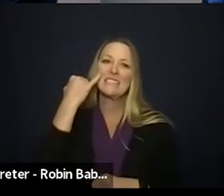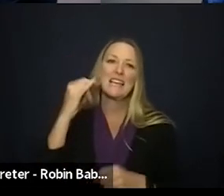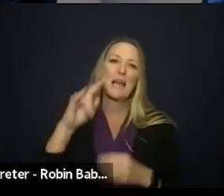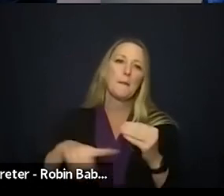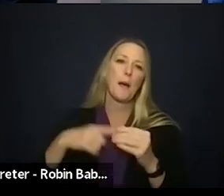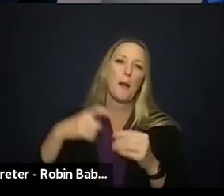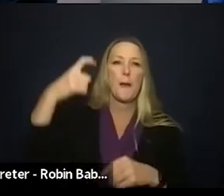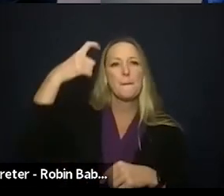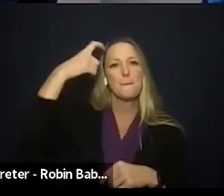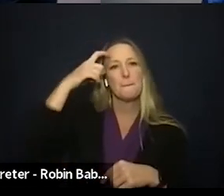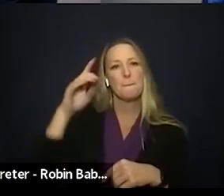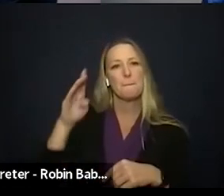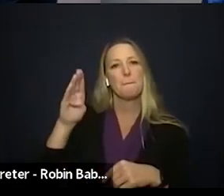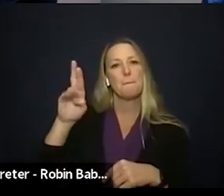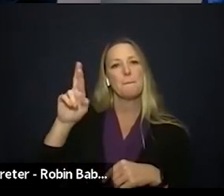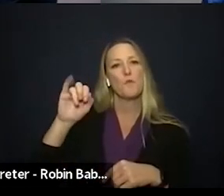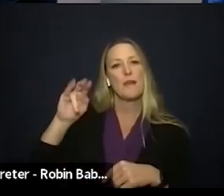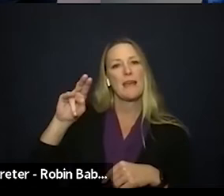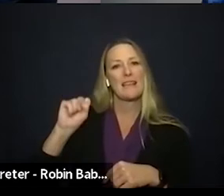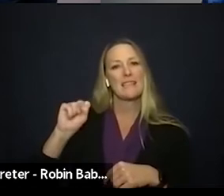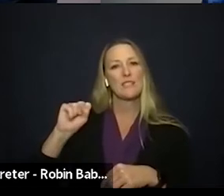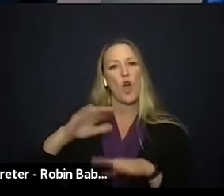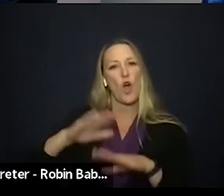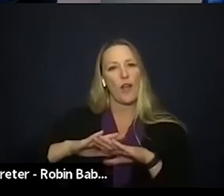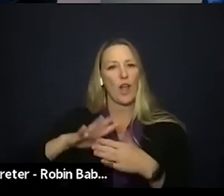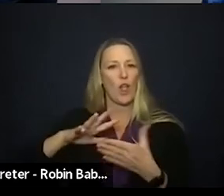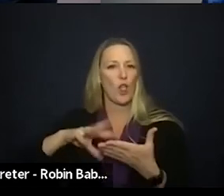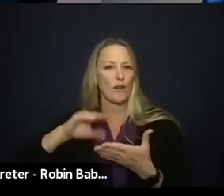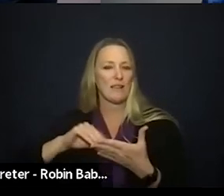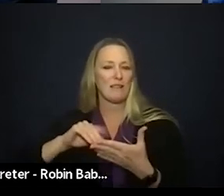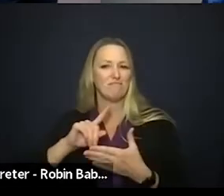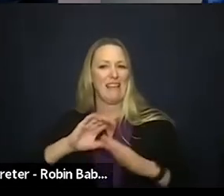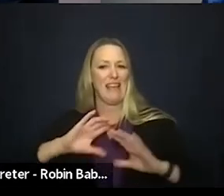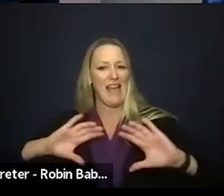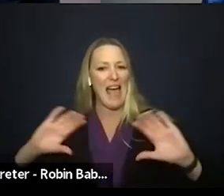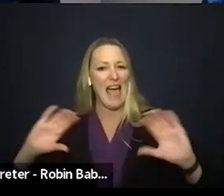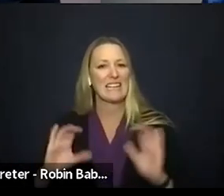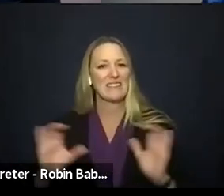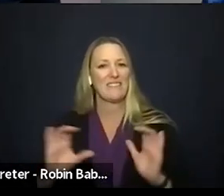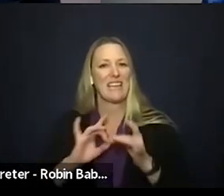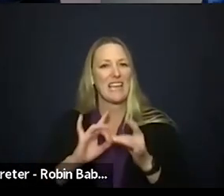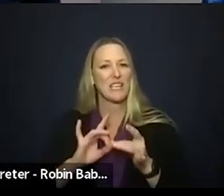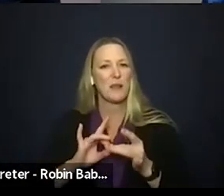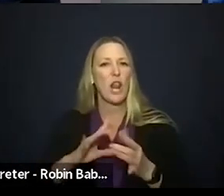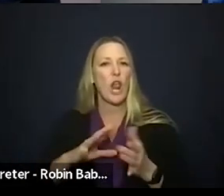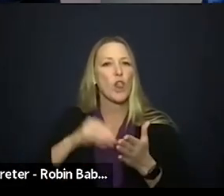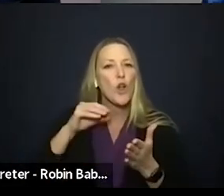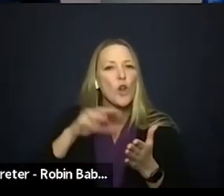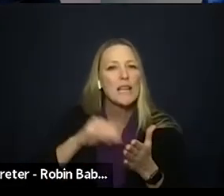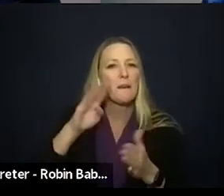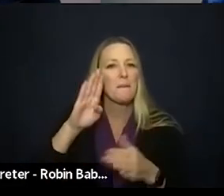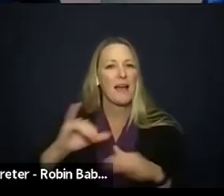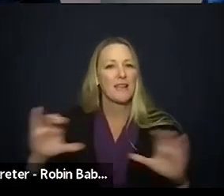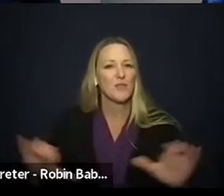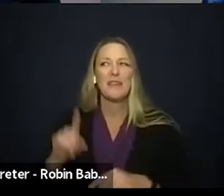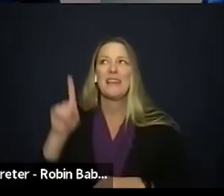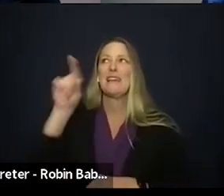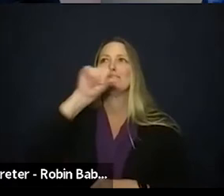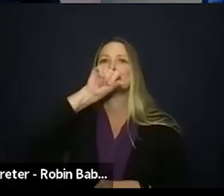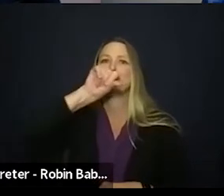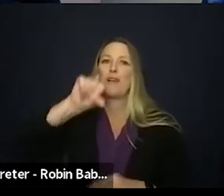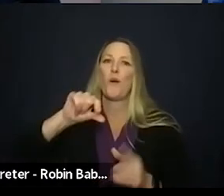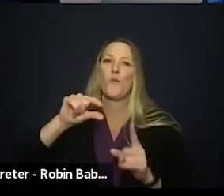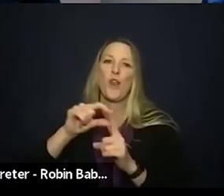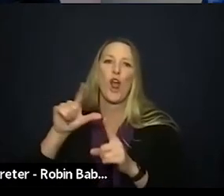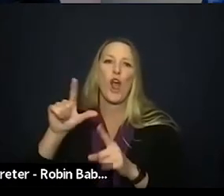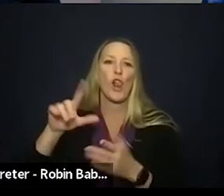learning and active engagement learning by doing he really likes the word learning more than he likes the